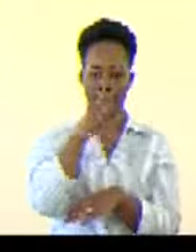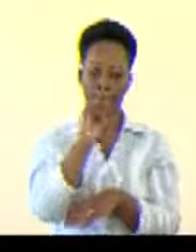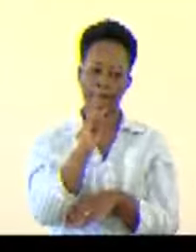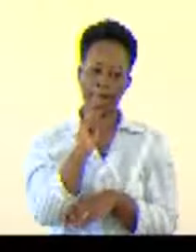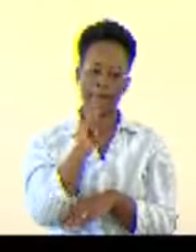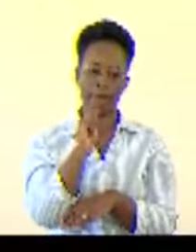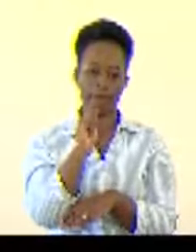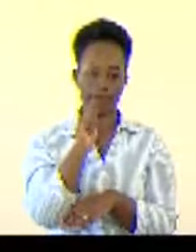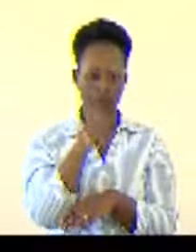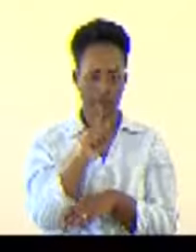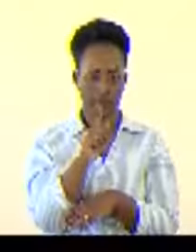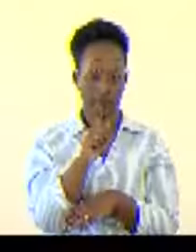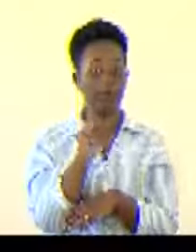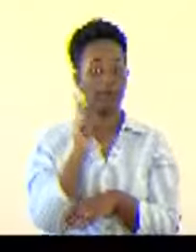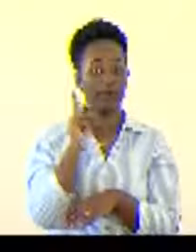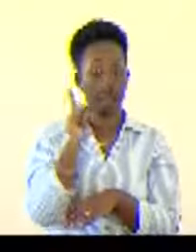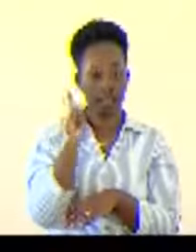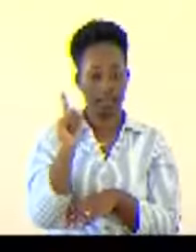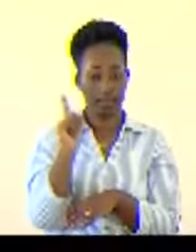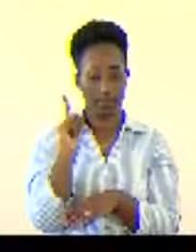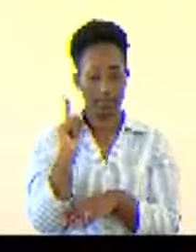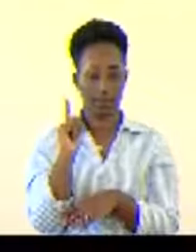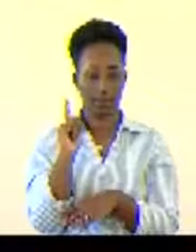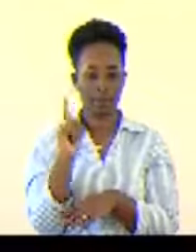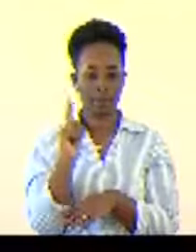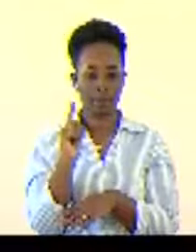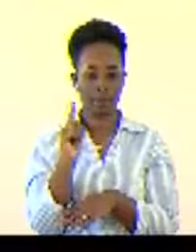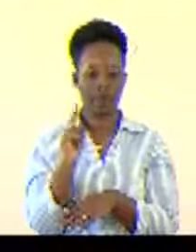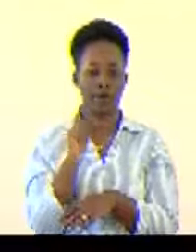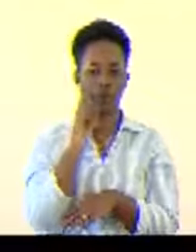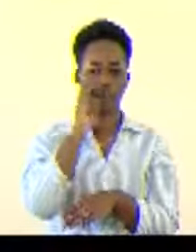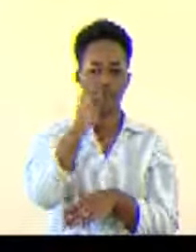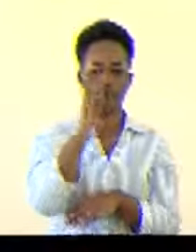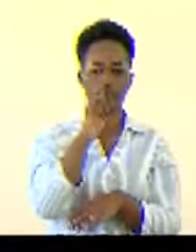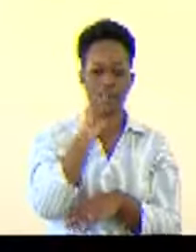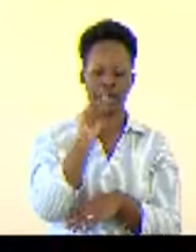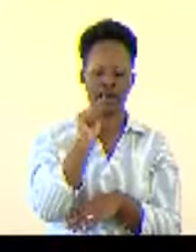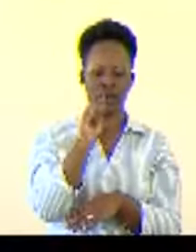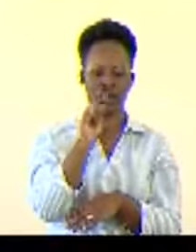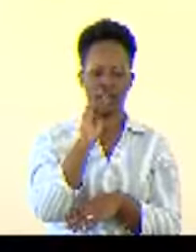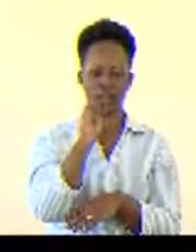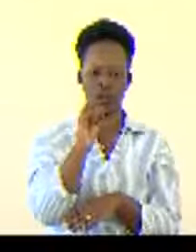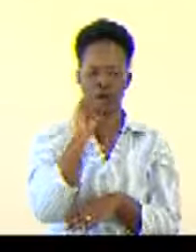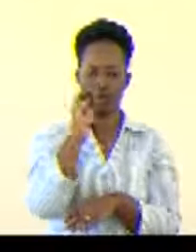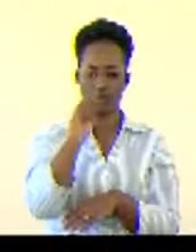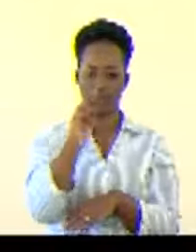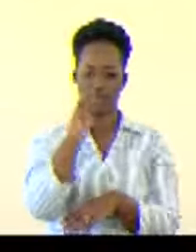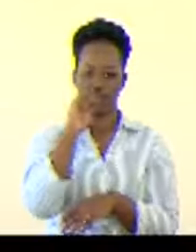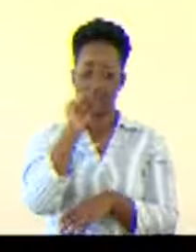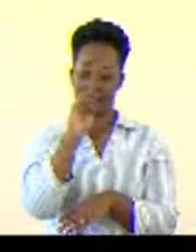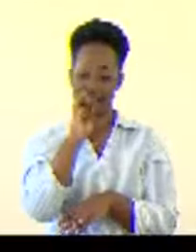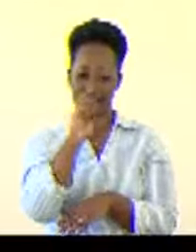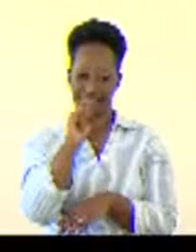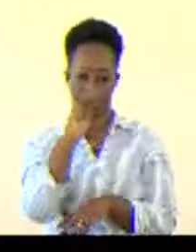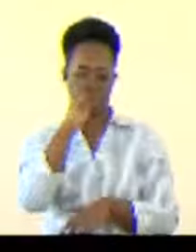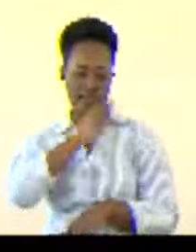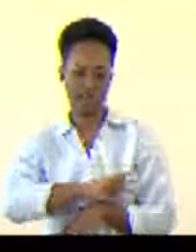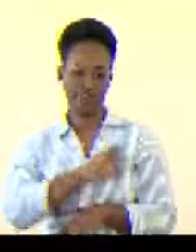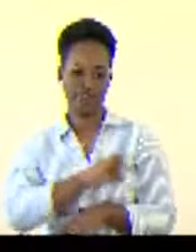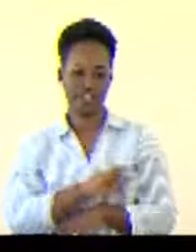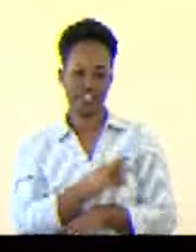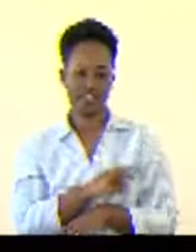So rate of return on capital, this will be the ratio of net profit. This will be